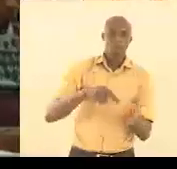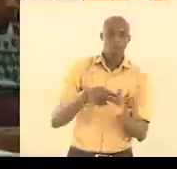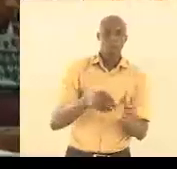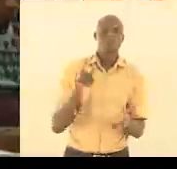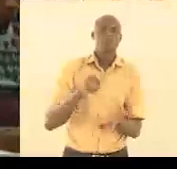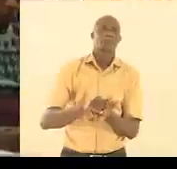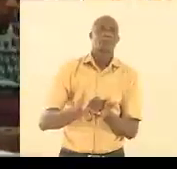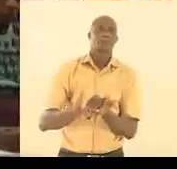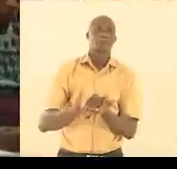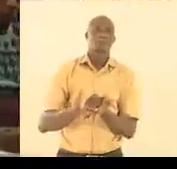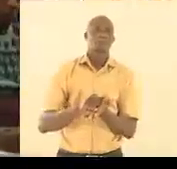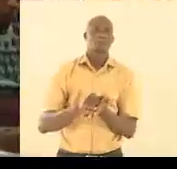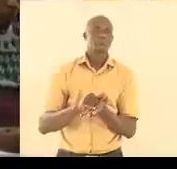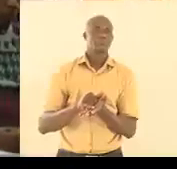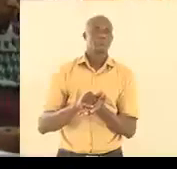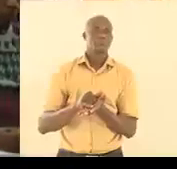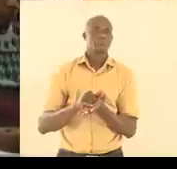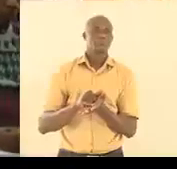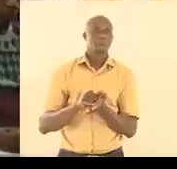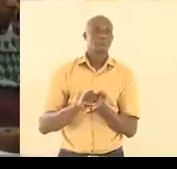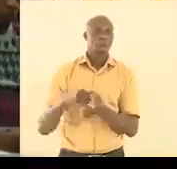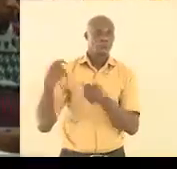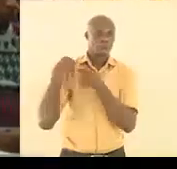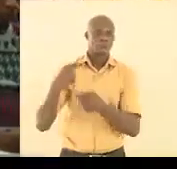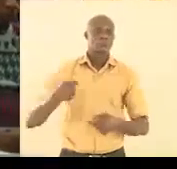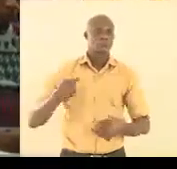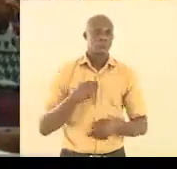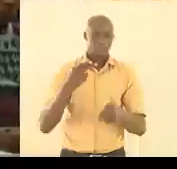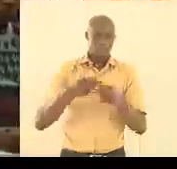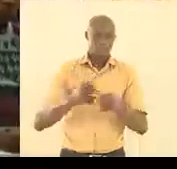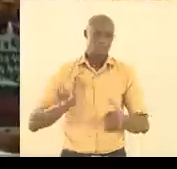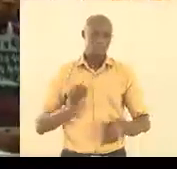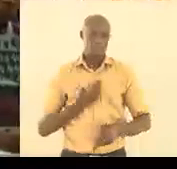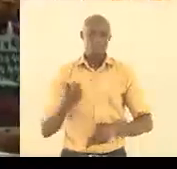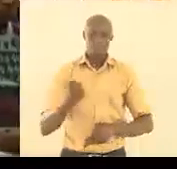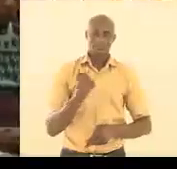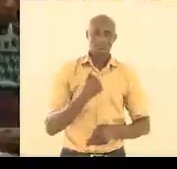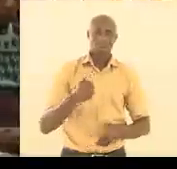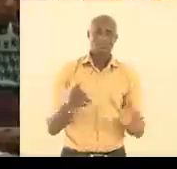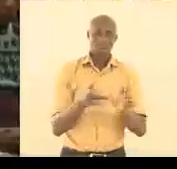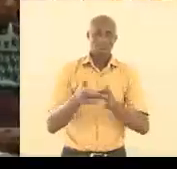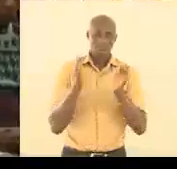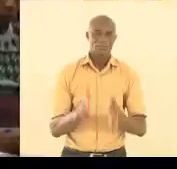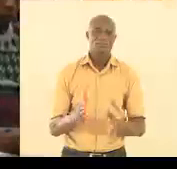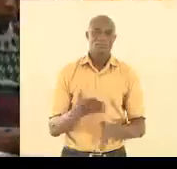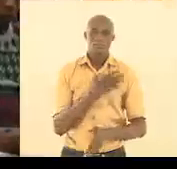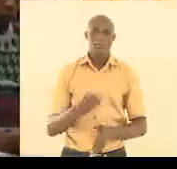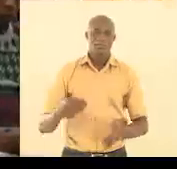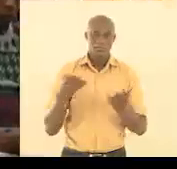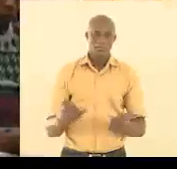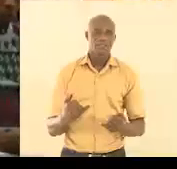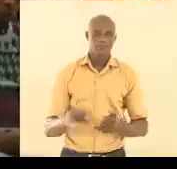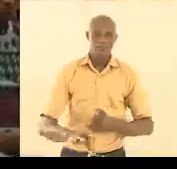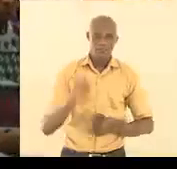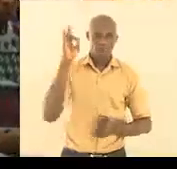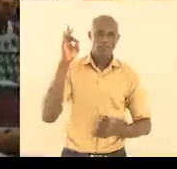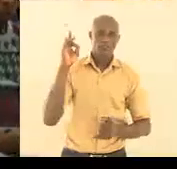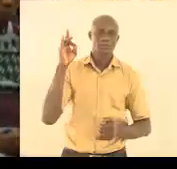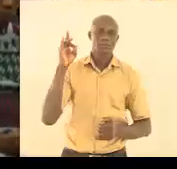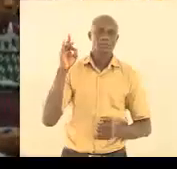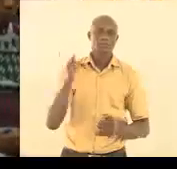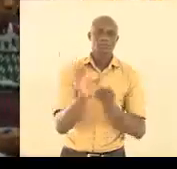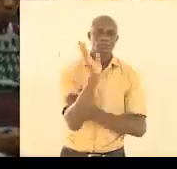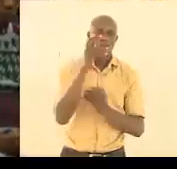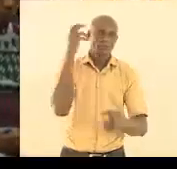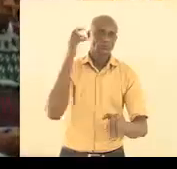means that since we all call ourselves Christians and we now find